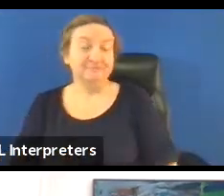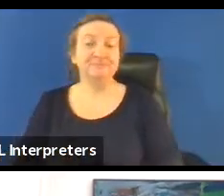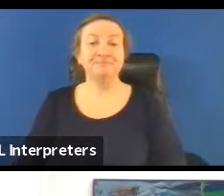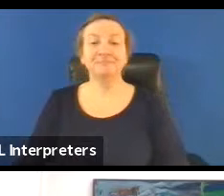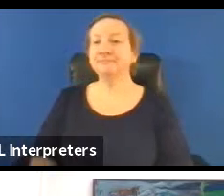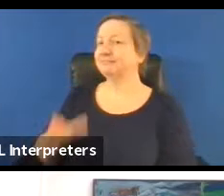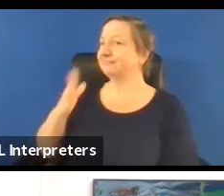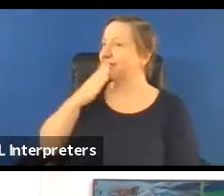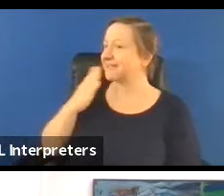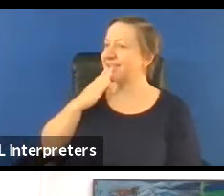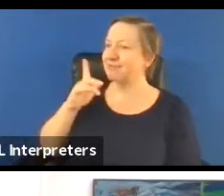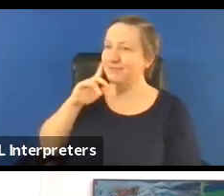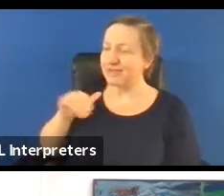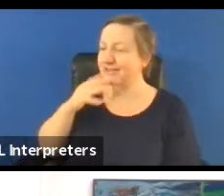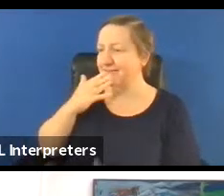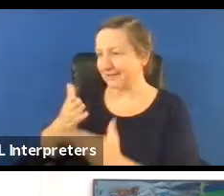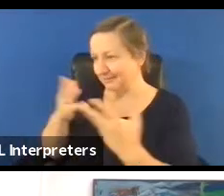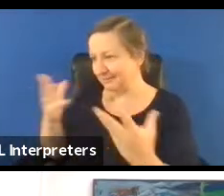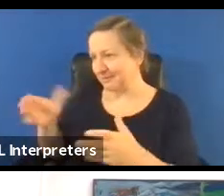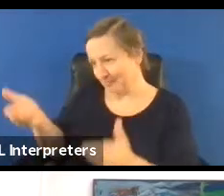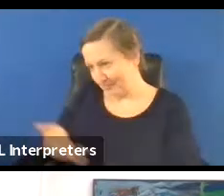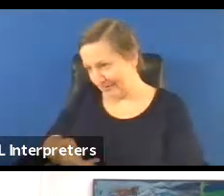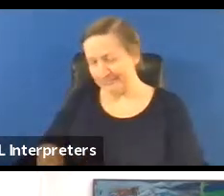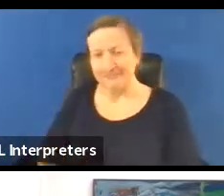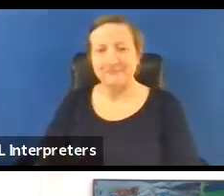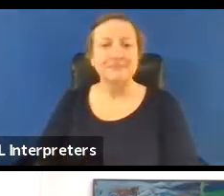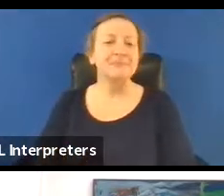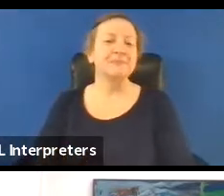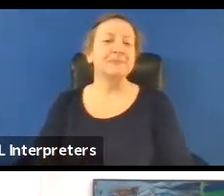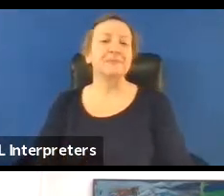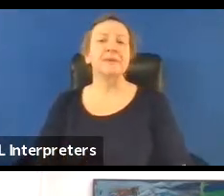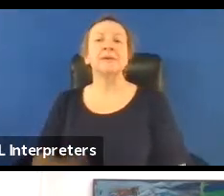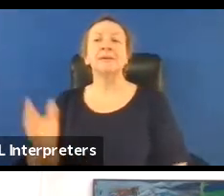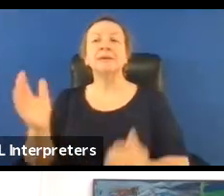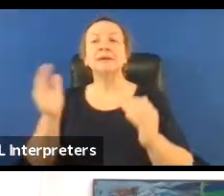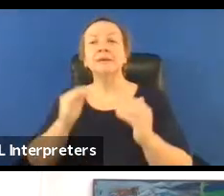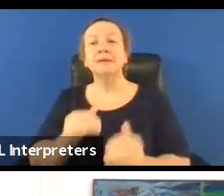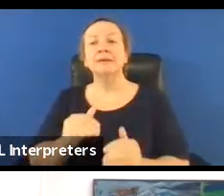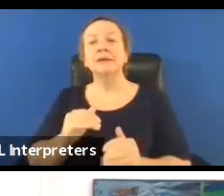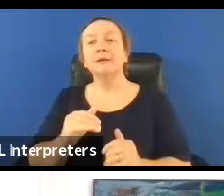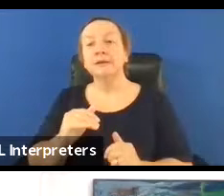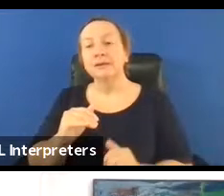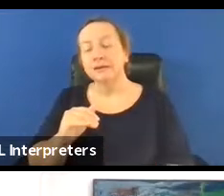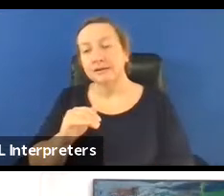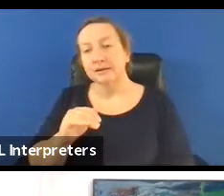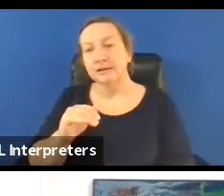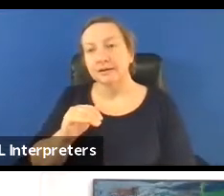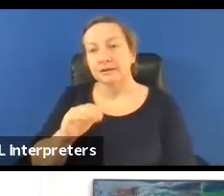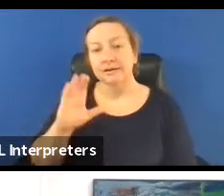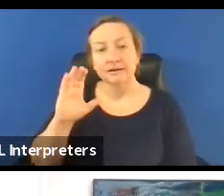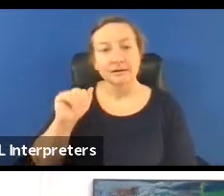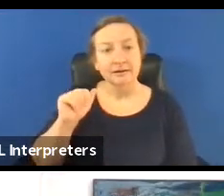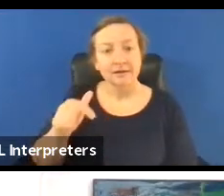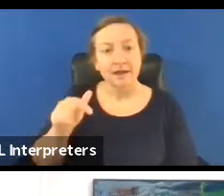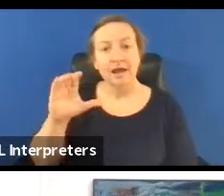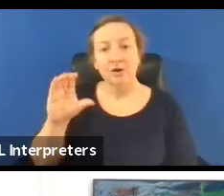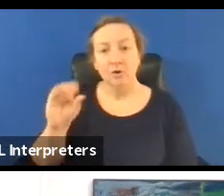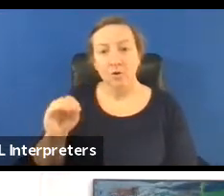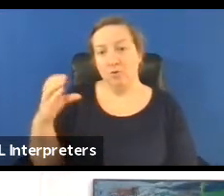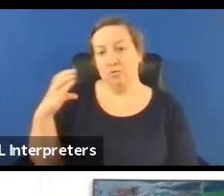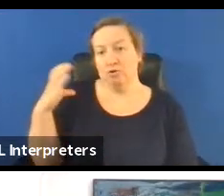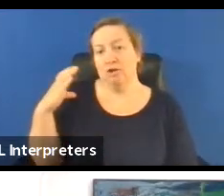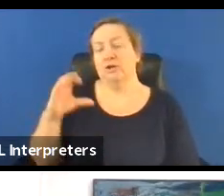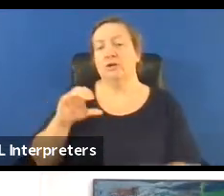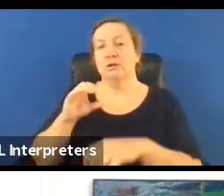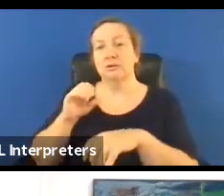Really appreciate that. Thank you so much and welcome. And so then next, if I could go to the CAG co-chairs. So that's our Community